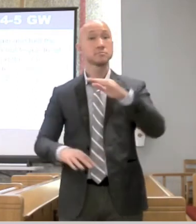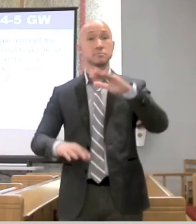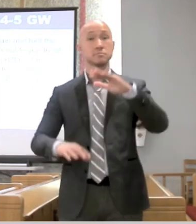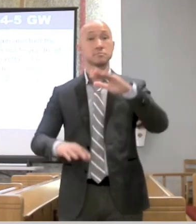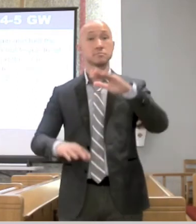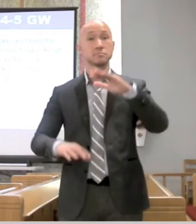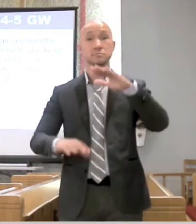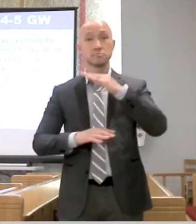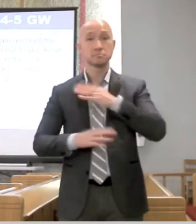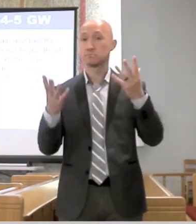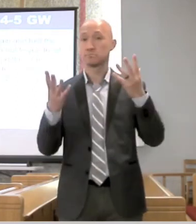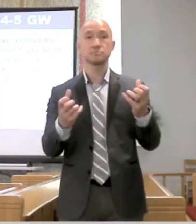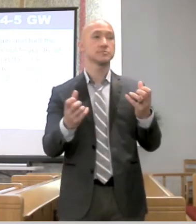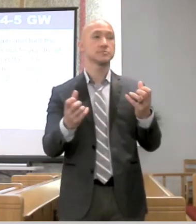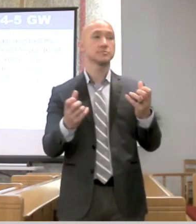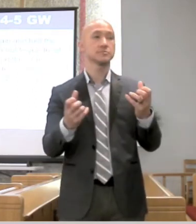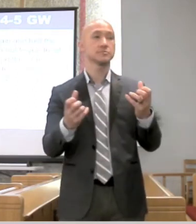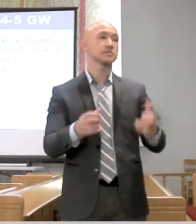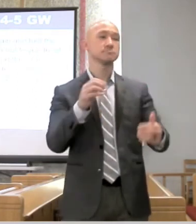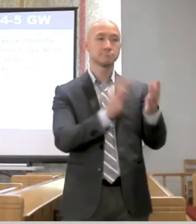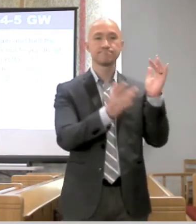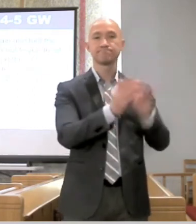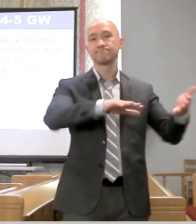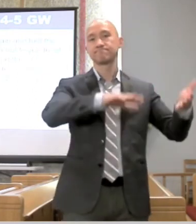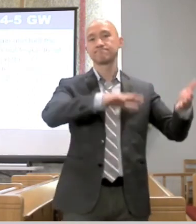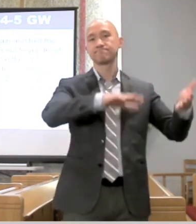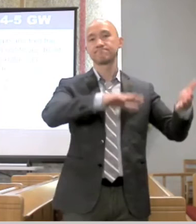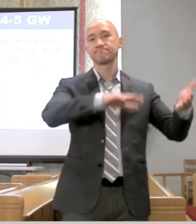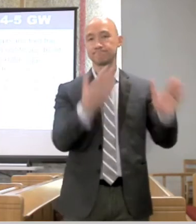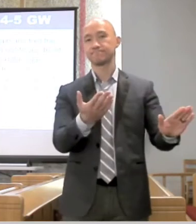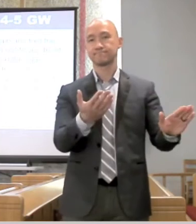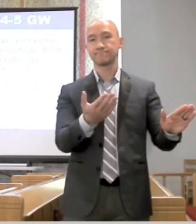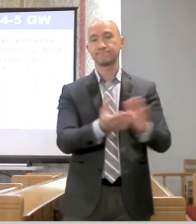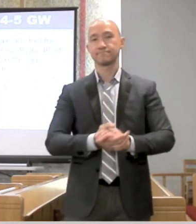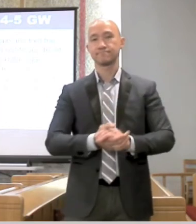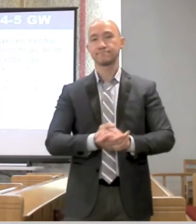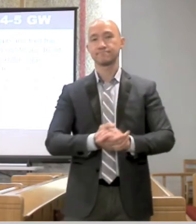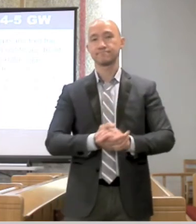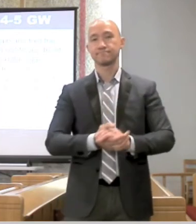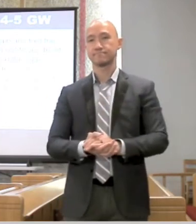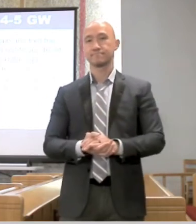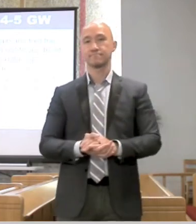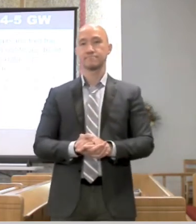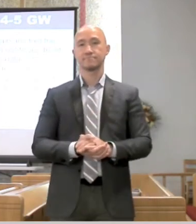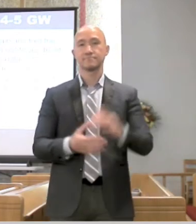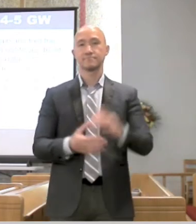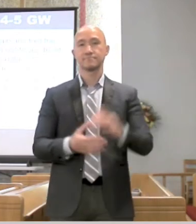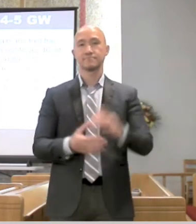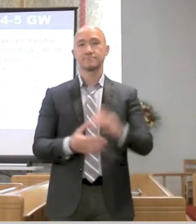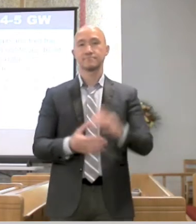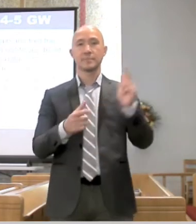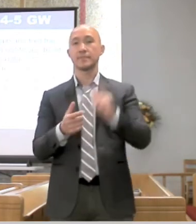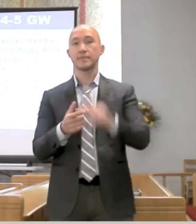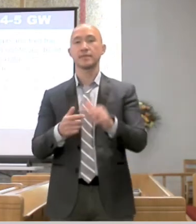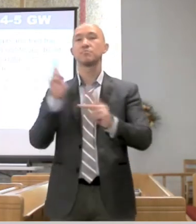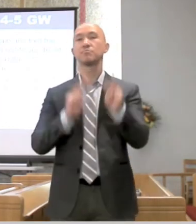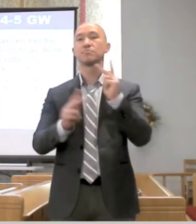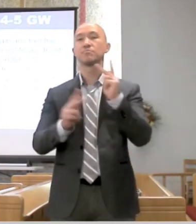not backing down. And it's at this point that the Jews said, he claims to be the Son of